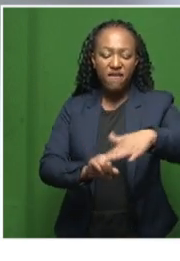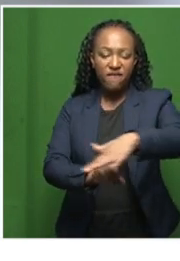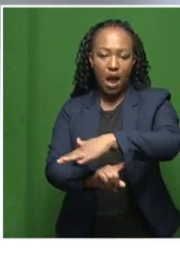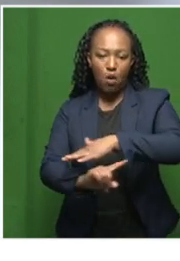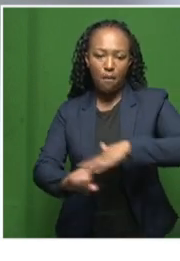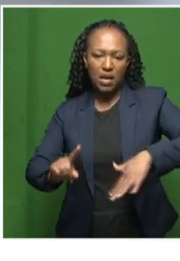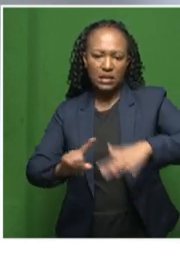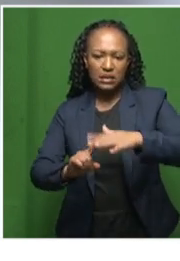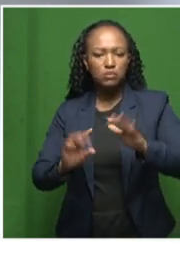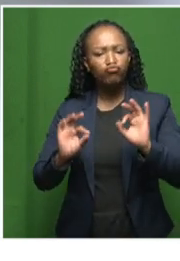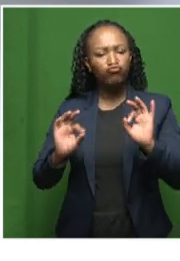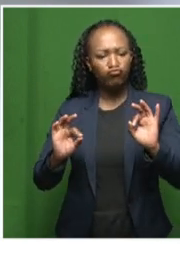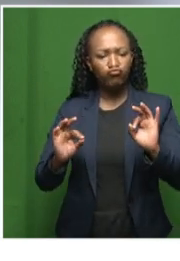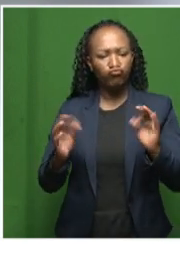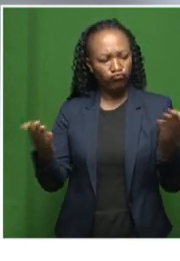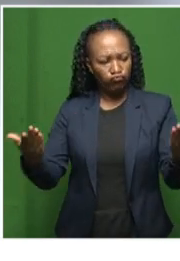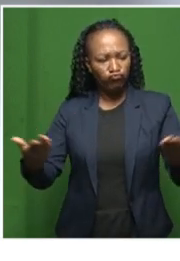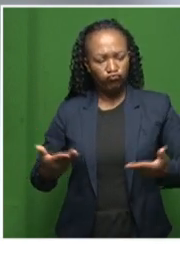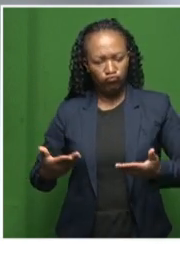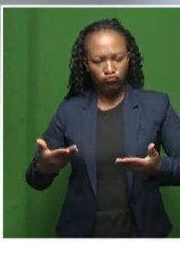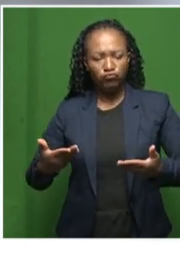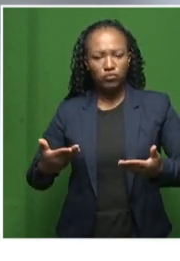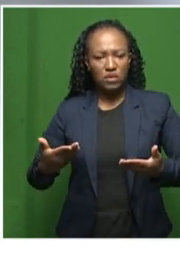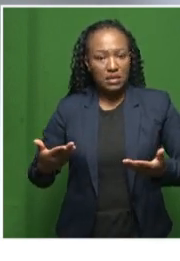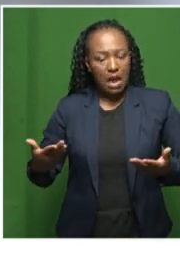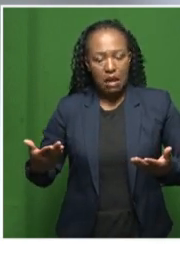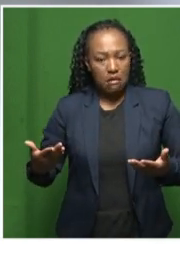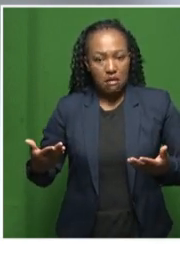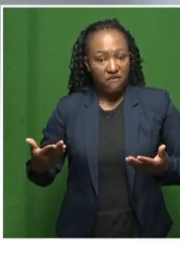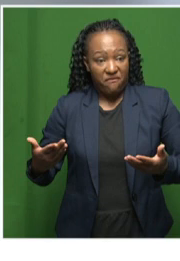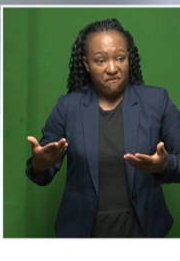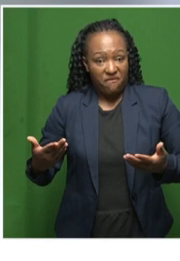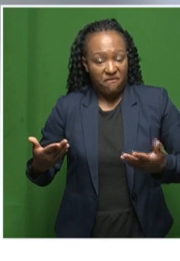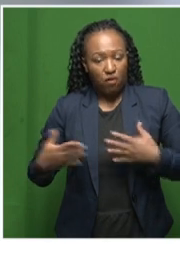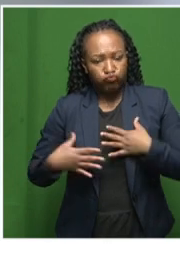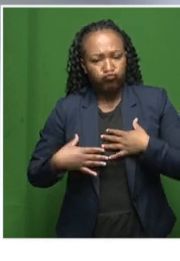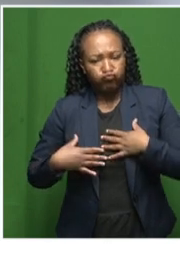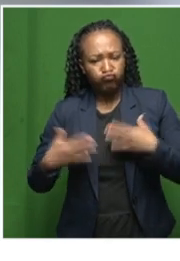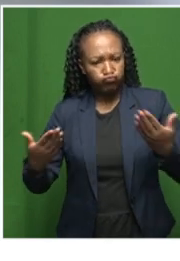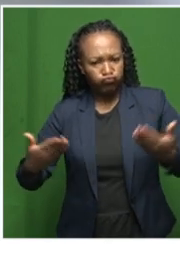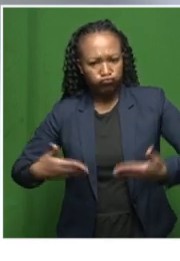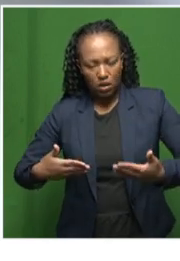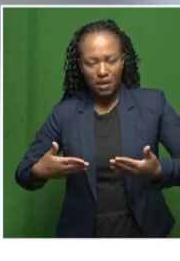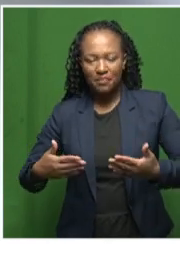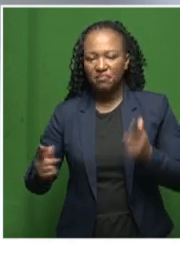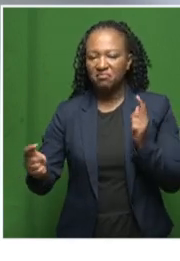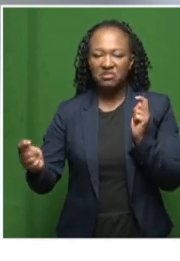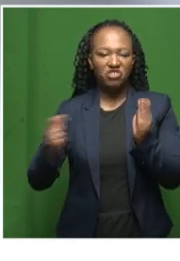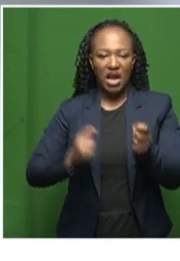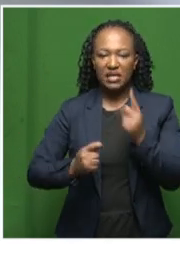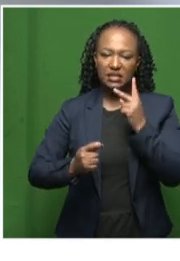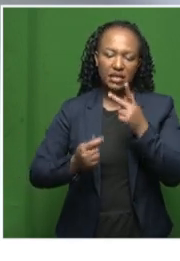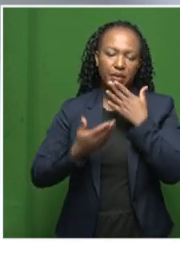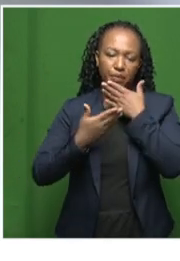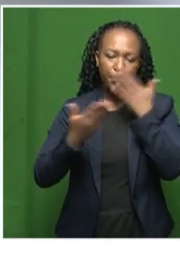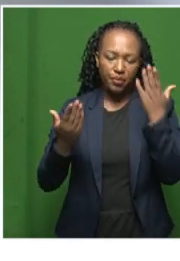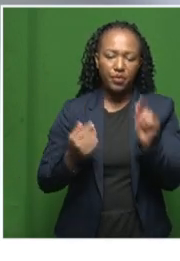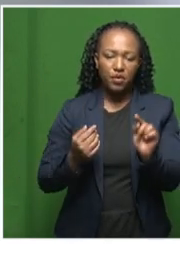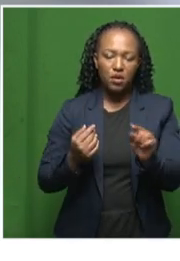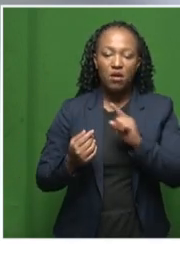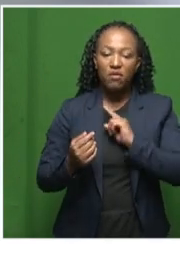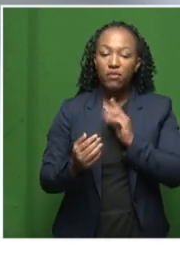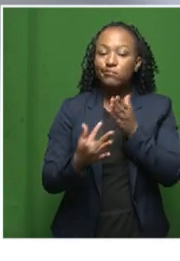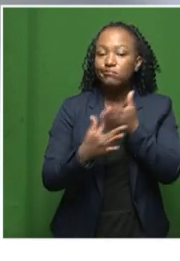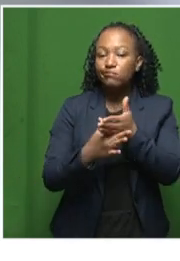are not going to see, the needle shift when it comes to, seeing those numbers increase with access on